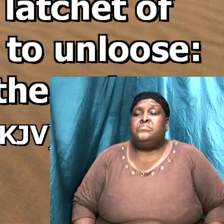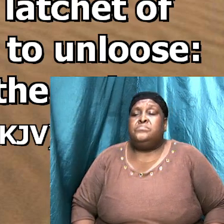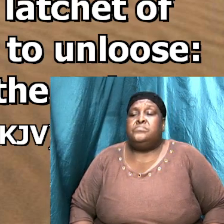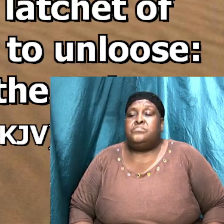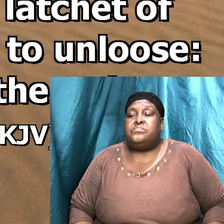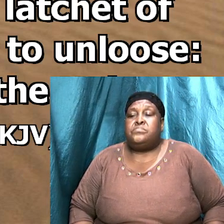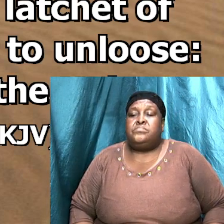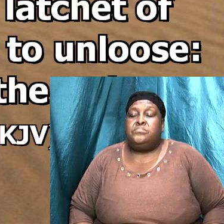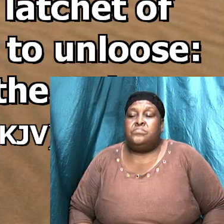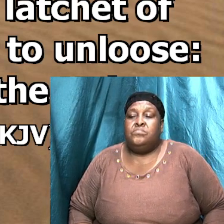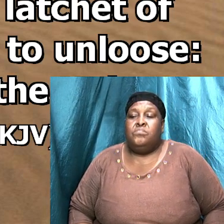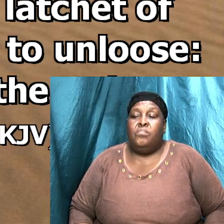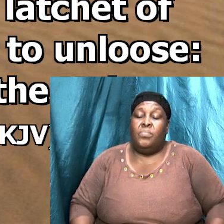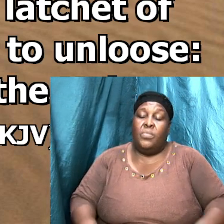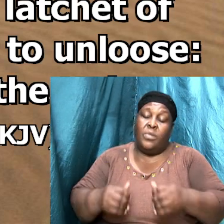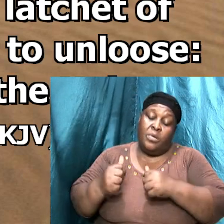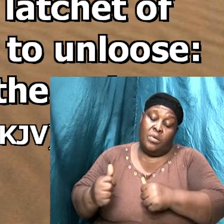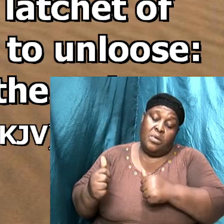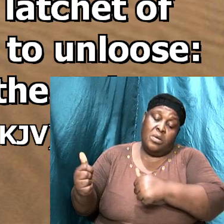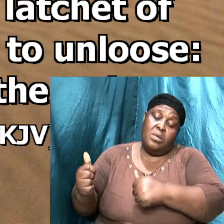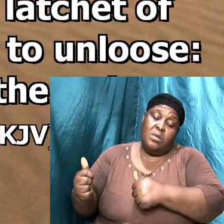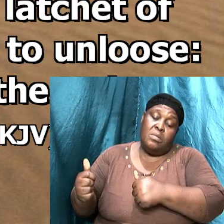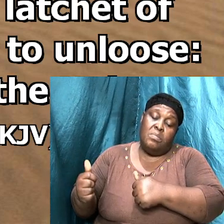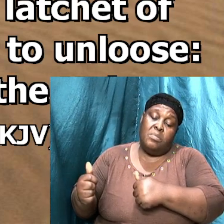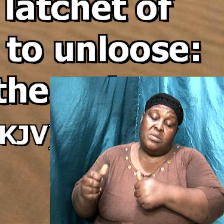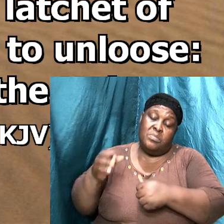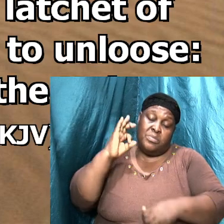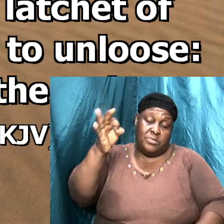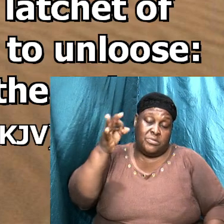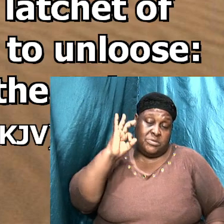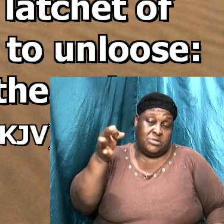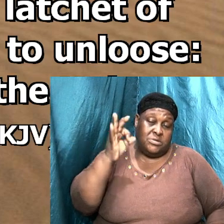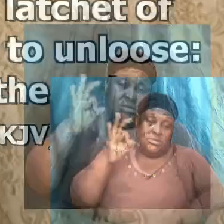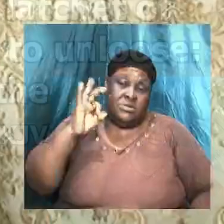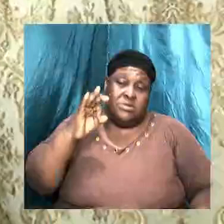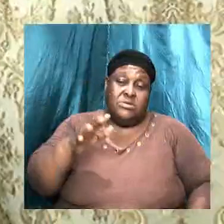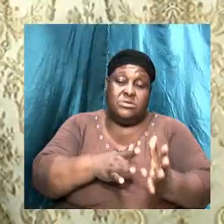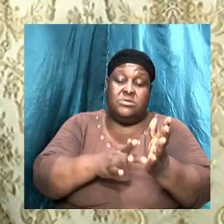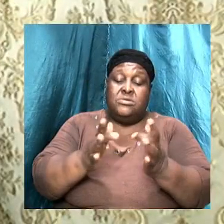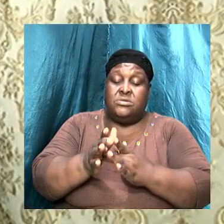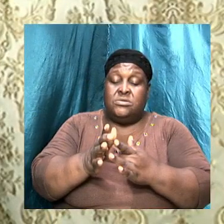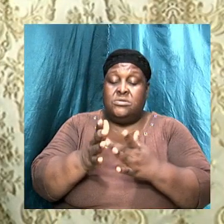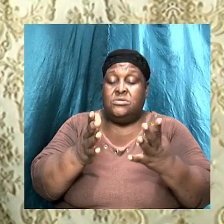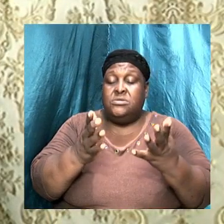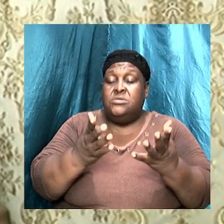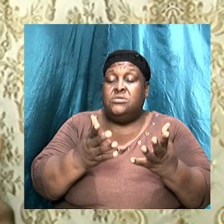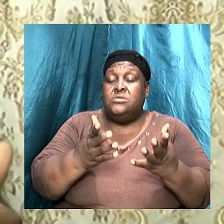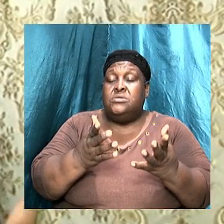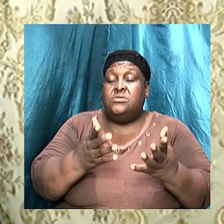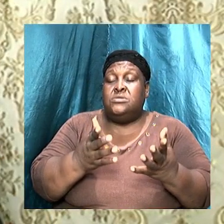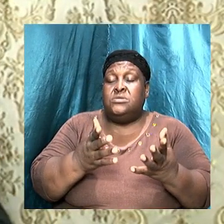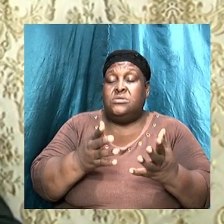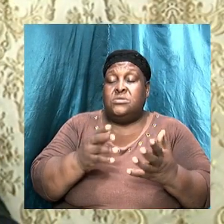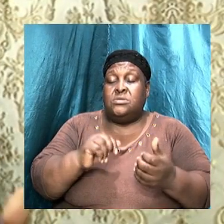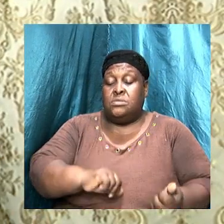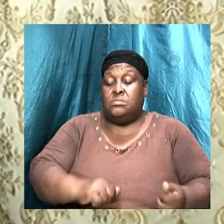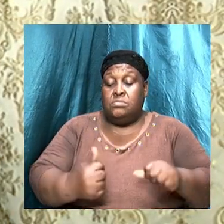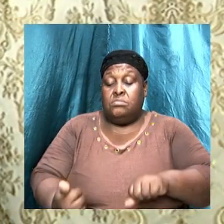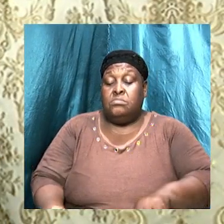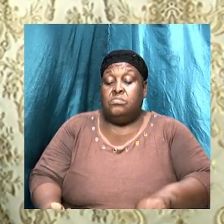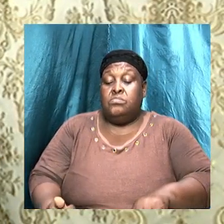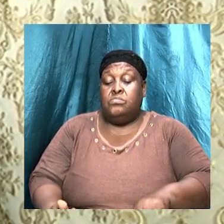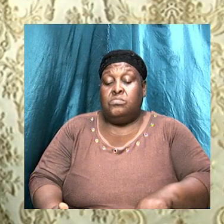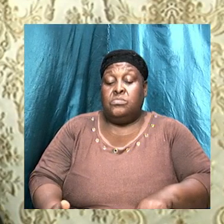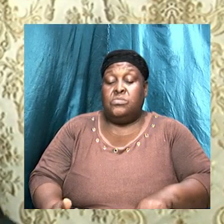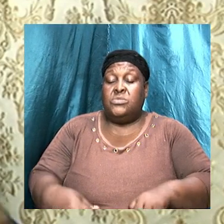Amen. The apostles also, they preach Jesus. We said a baptism was accredited